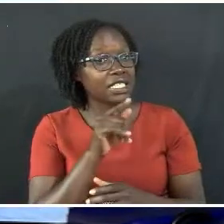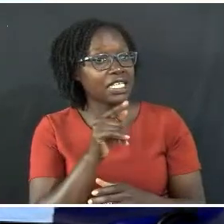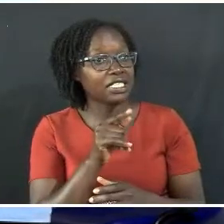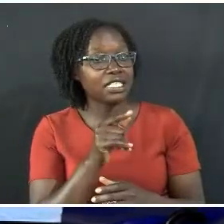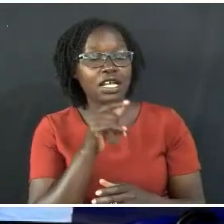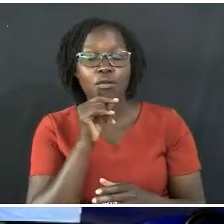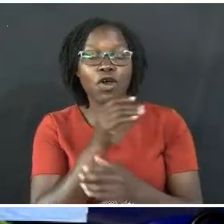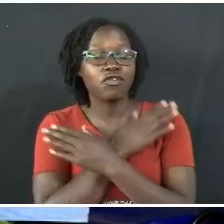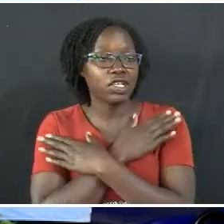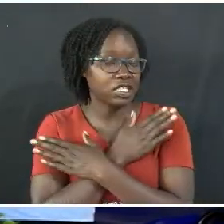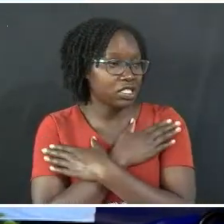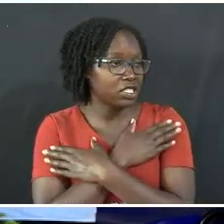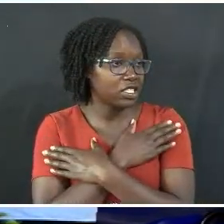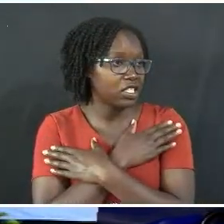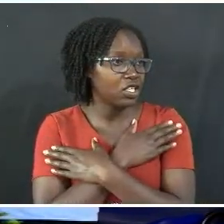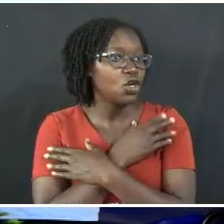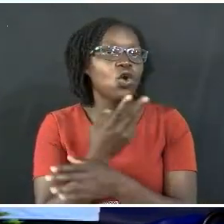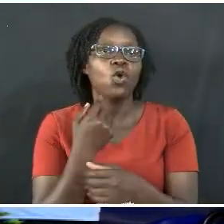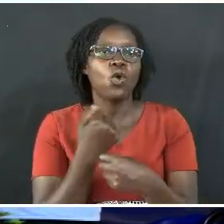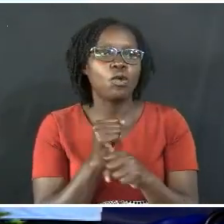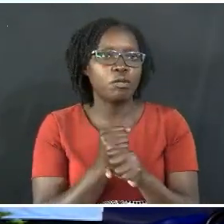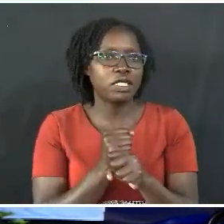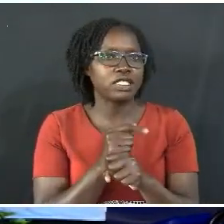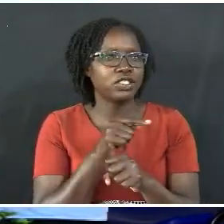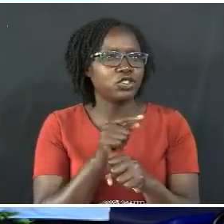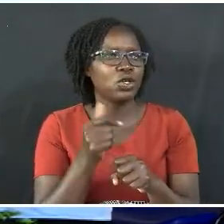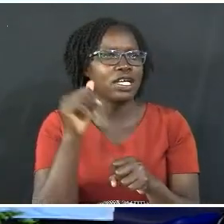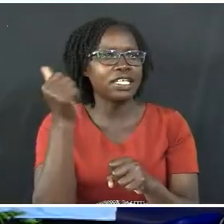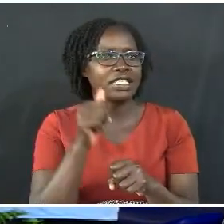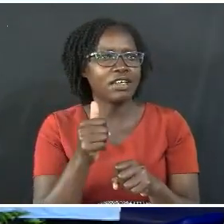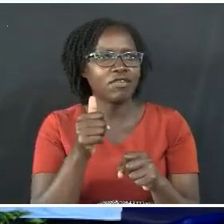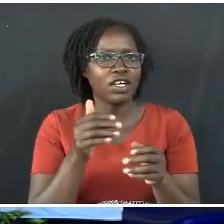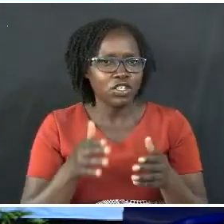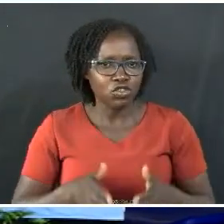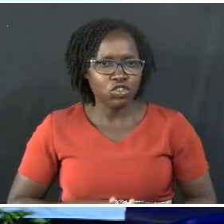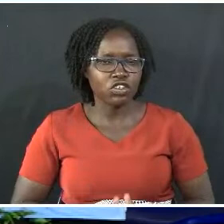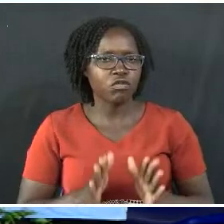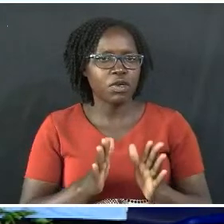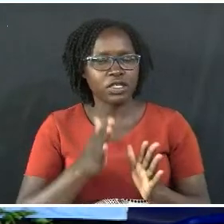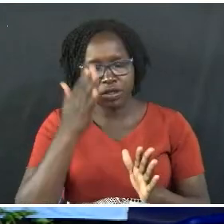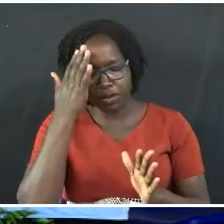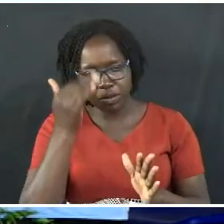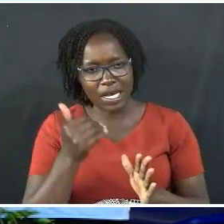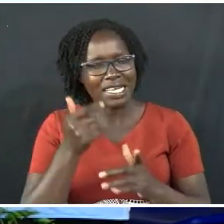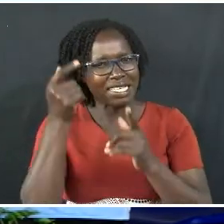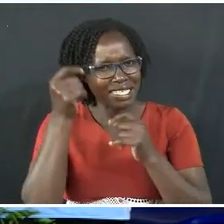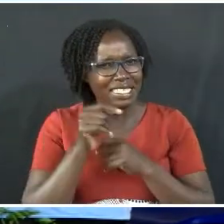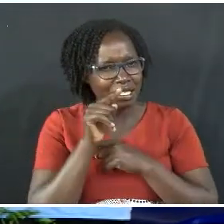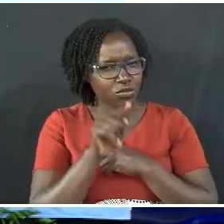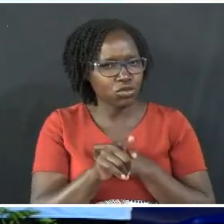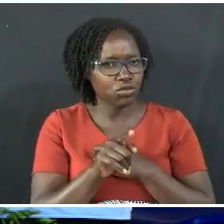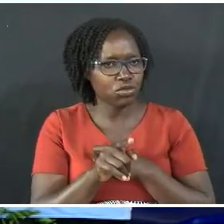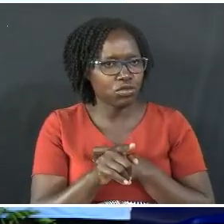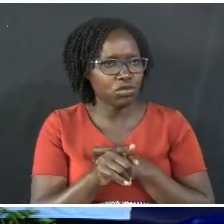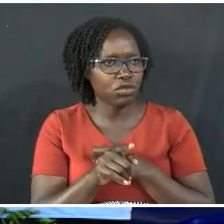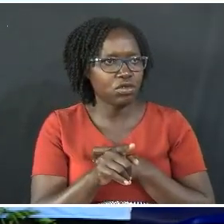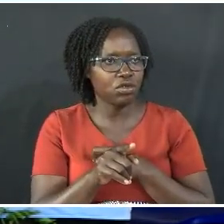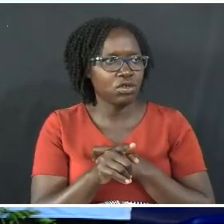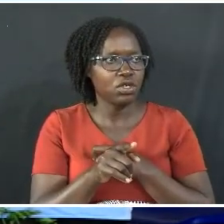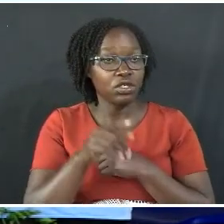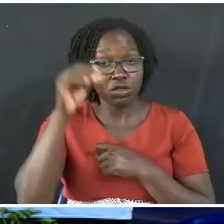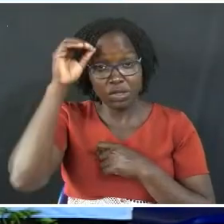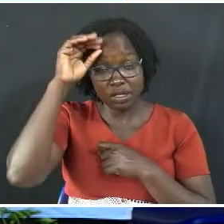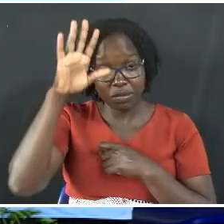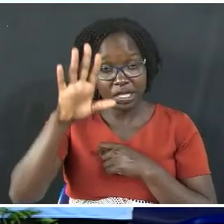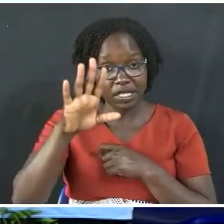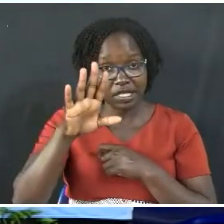boyfriend who made you never to give birth because he raped you, you might be